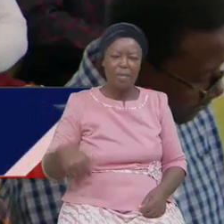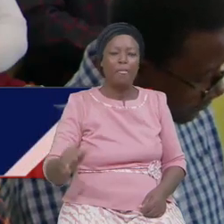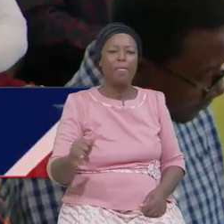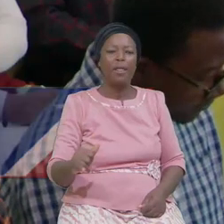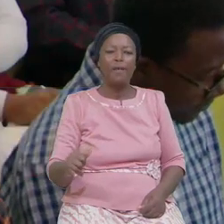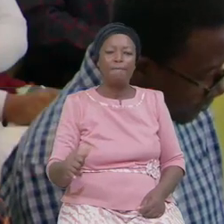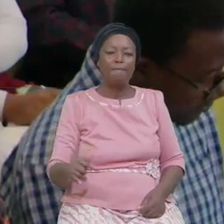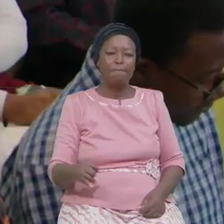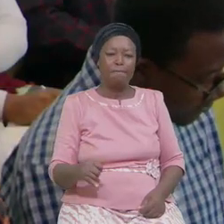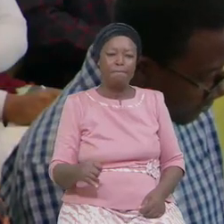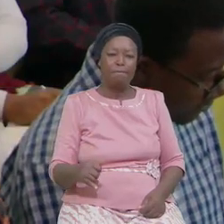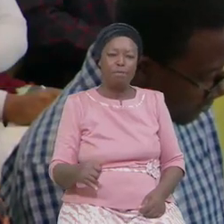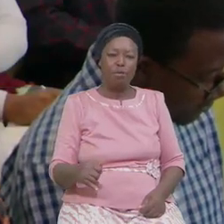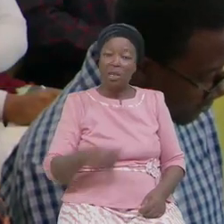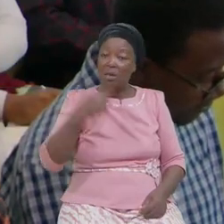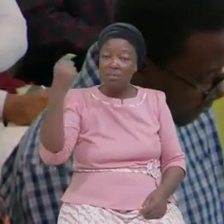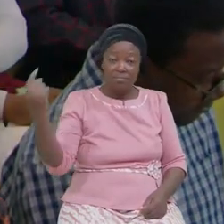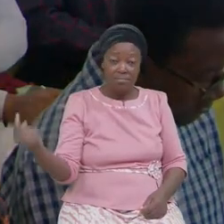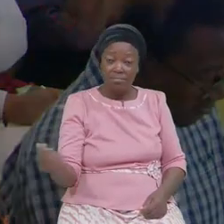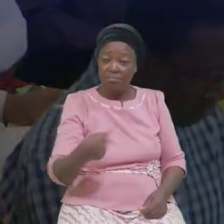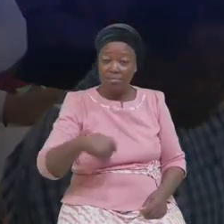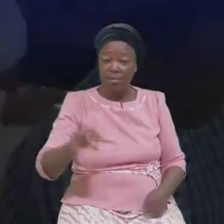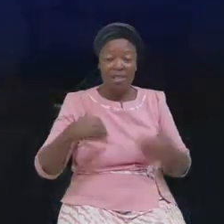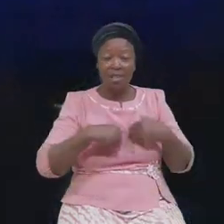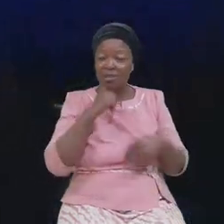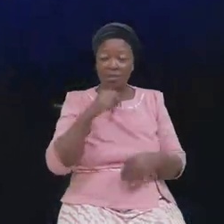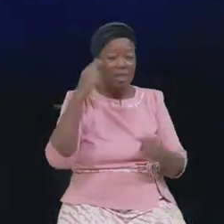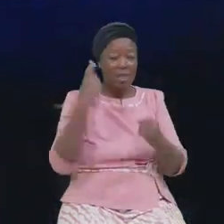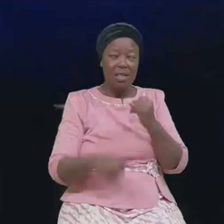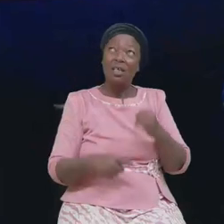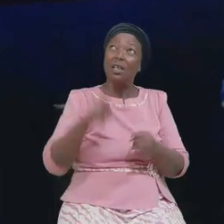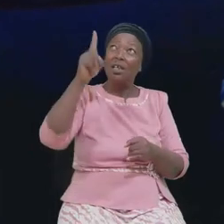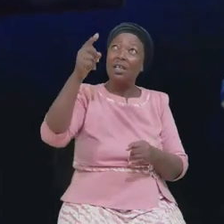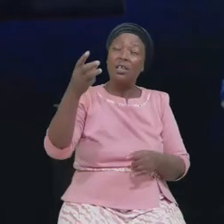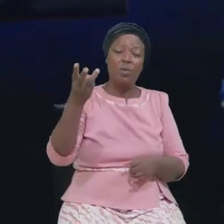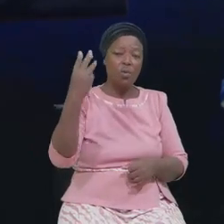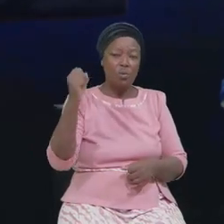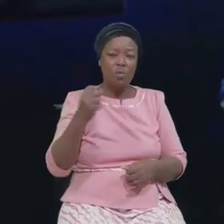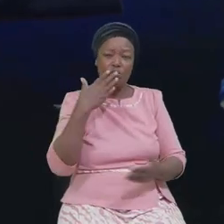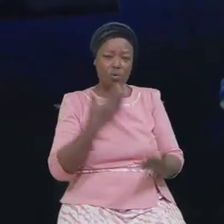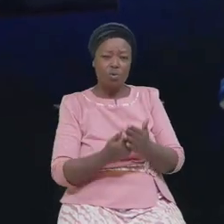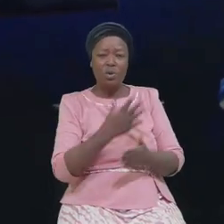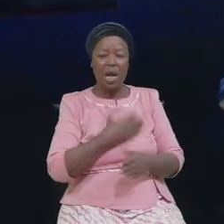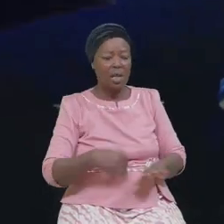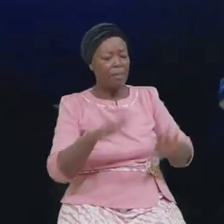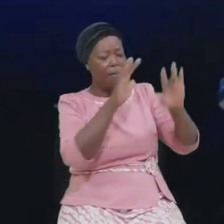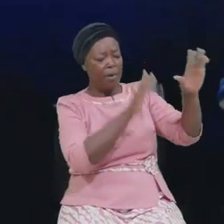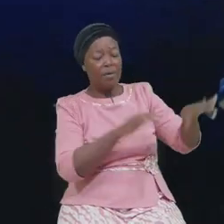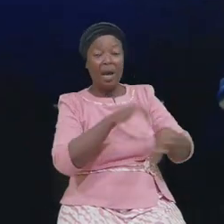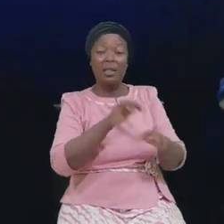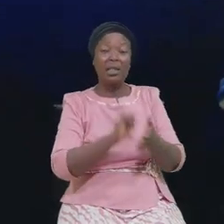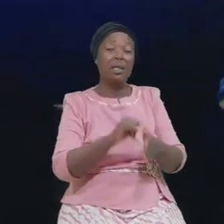Forever has not ended. It was good and merciful at that